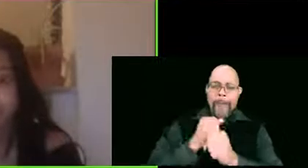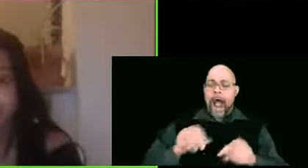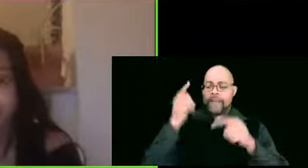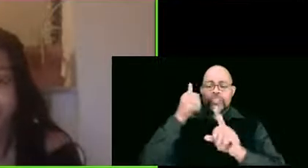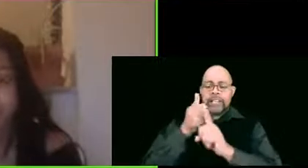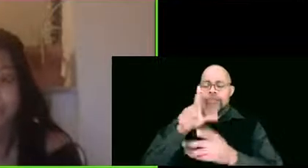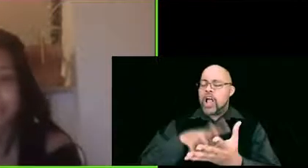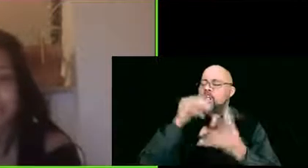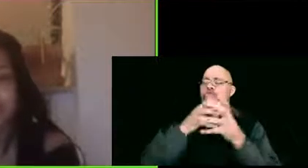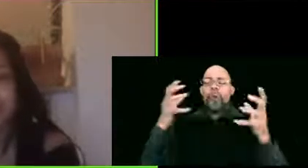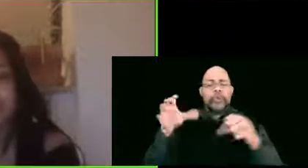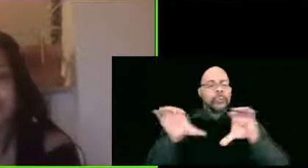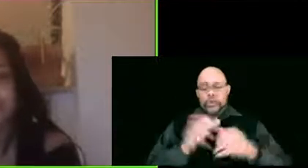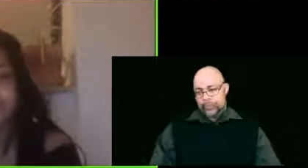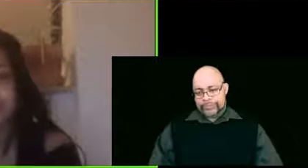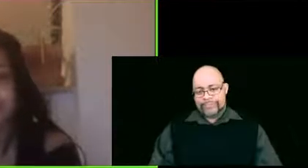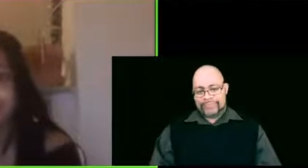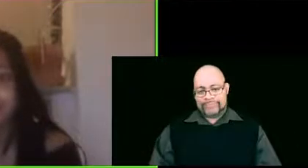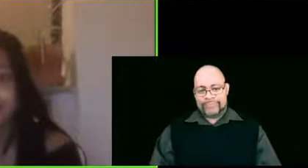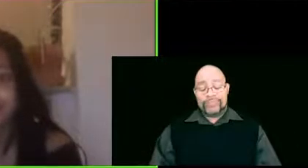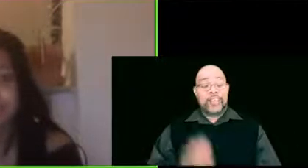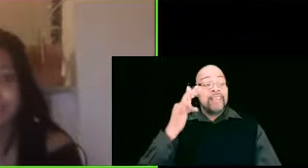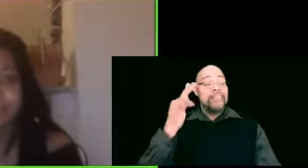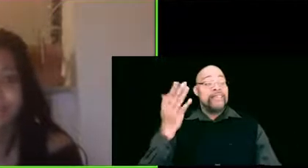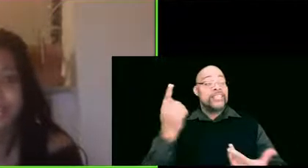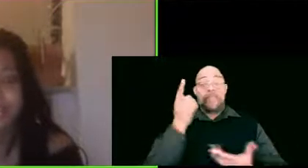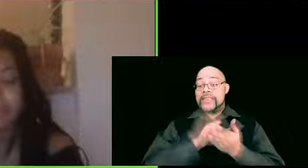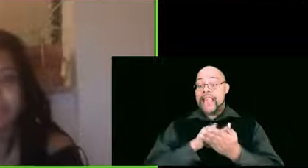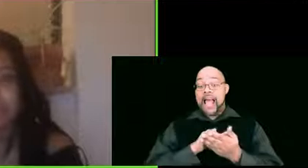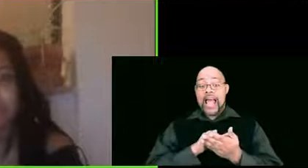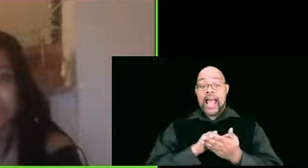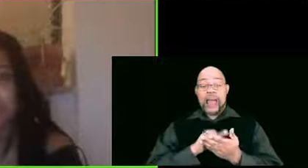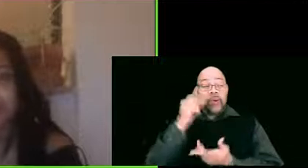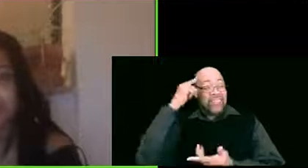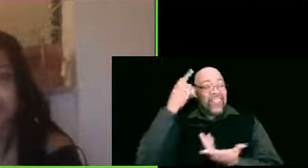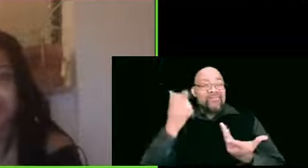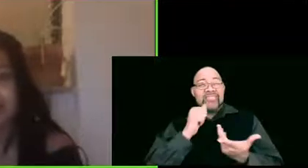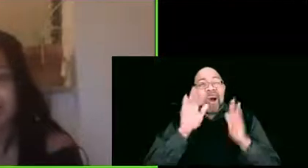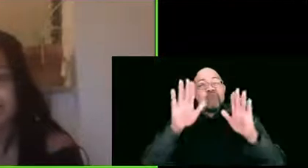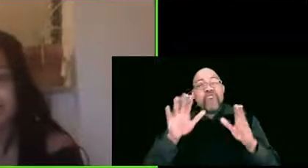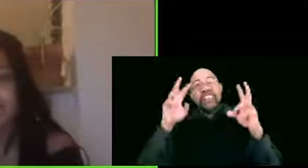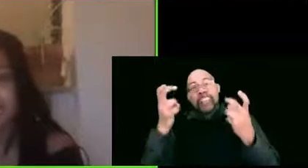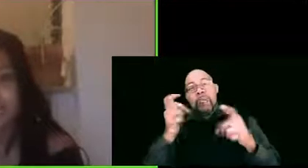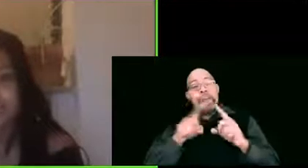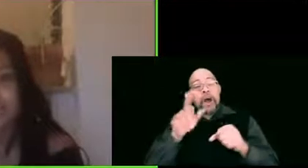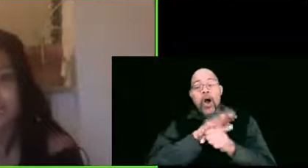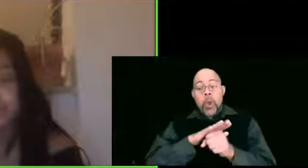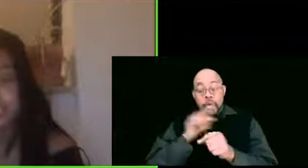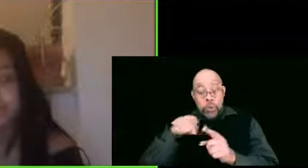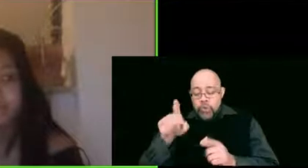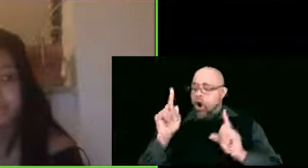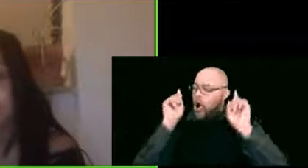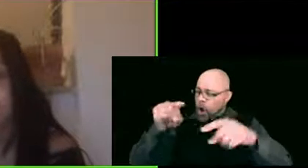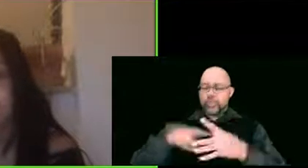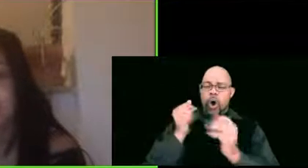to go and make them, and you learn so much by doing. So even if it is something that maybe you don't think like, oh, it's not a great subject, but it's local